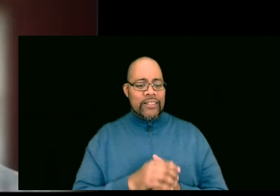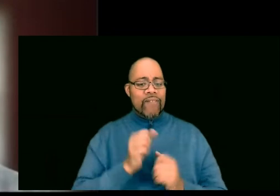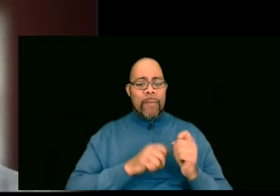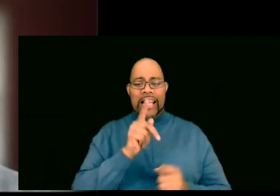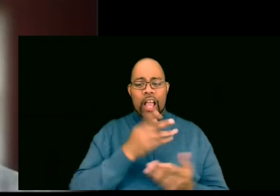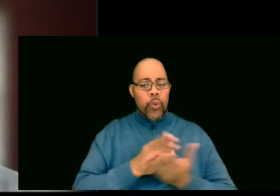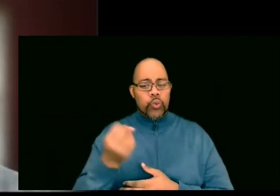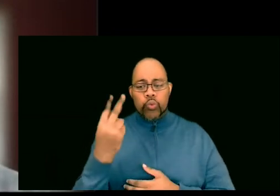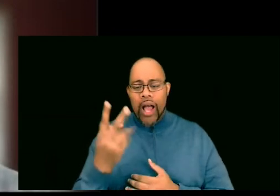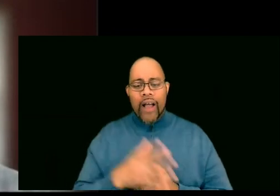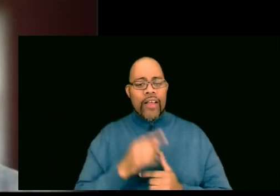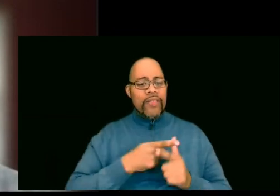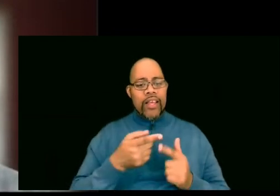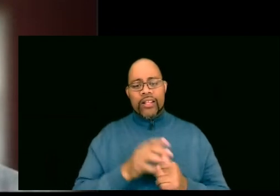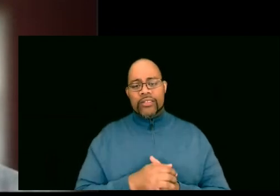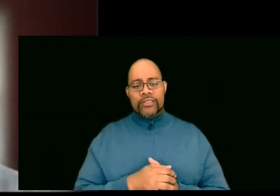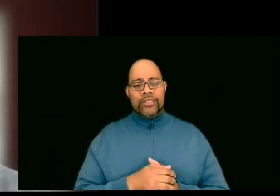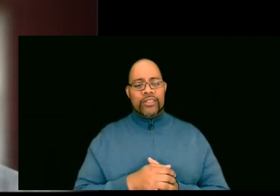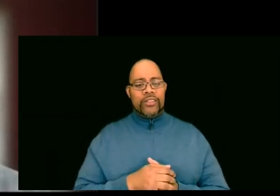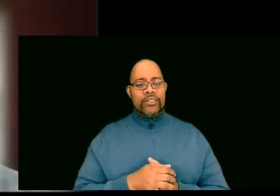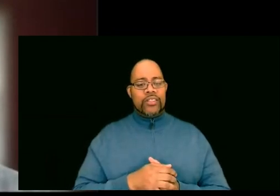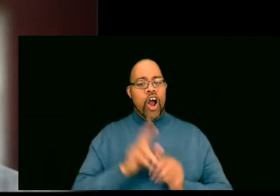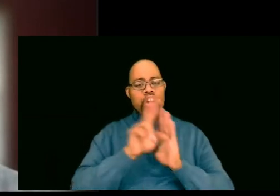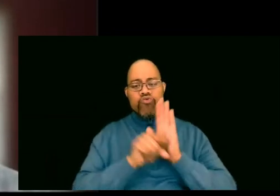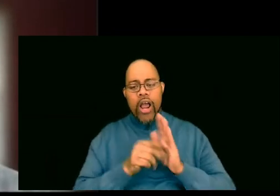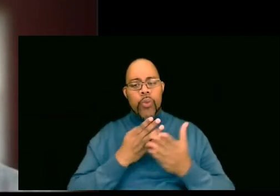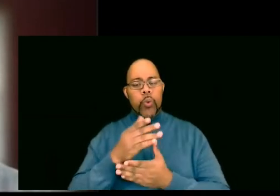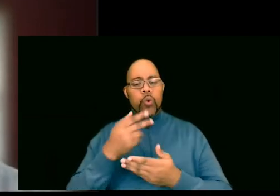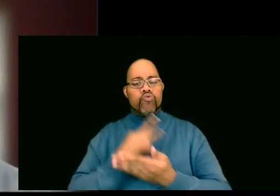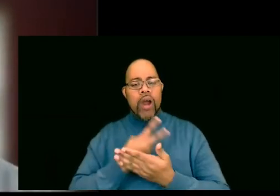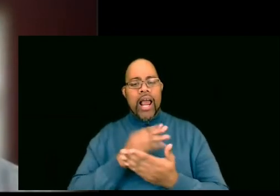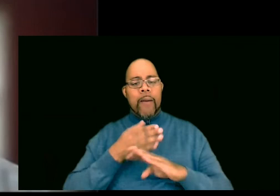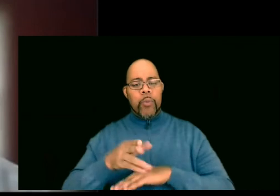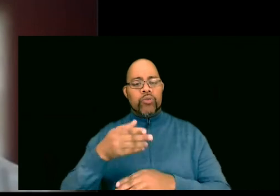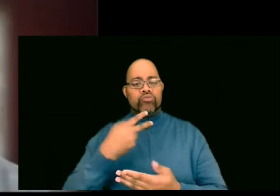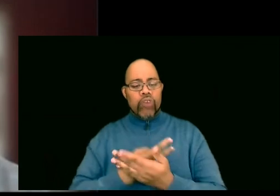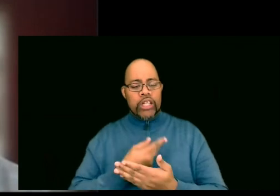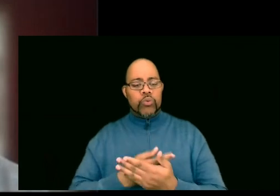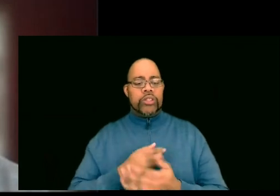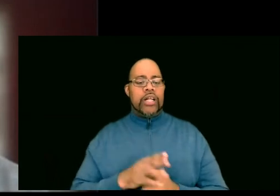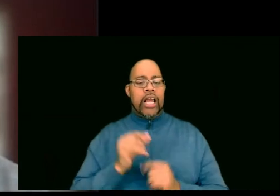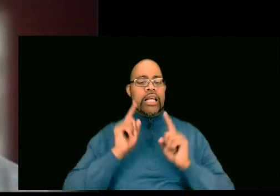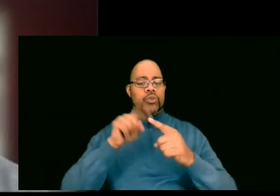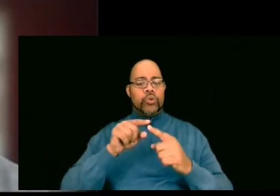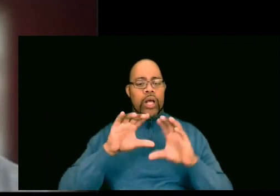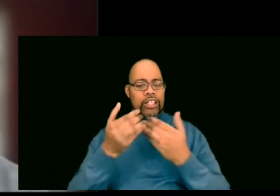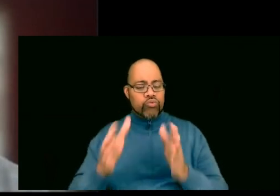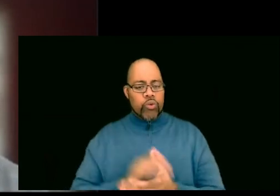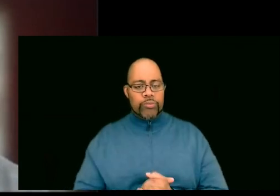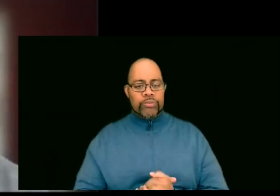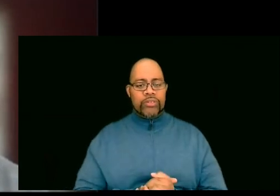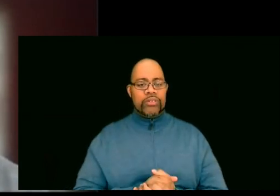from K through 12 and then through, you know, from undergraduate through graduate and postgraduate and going